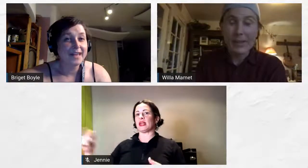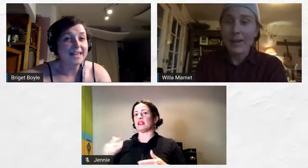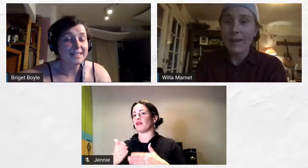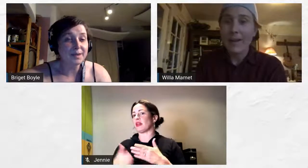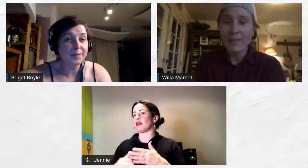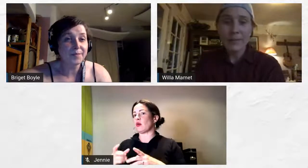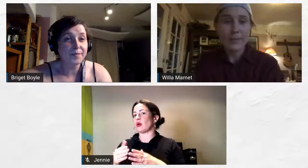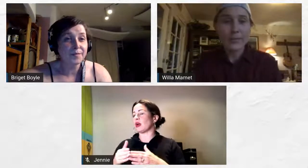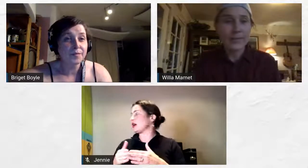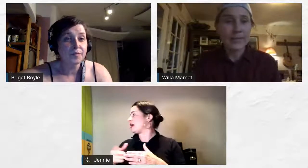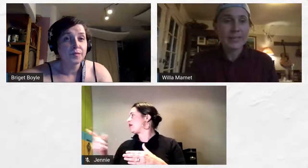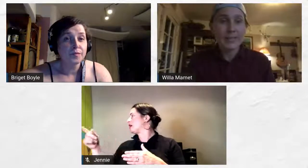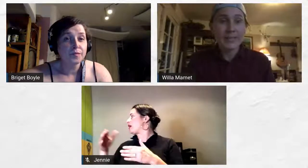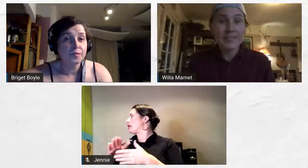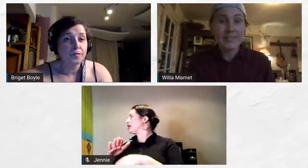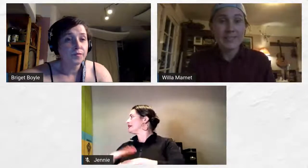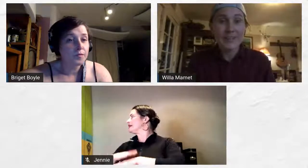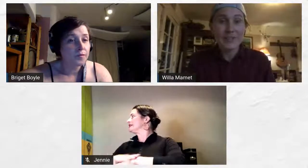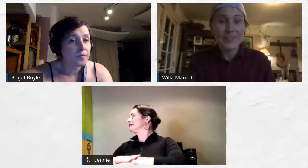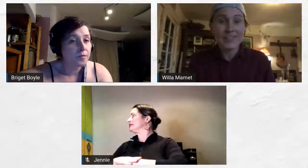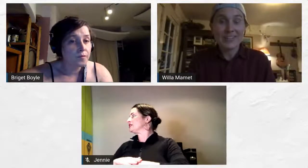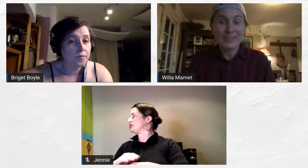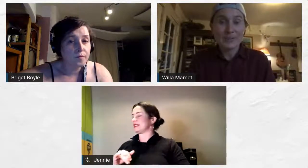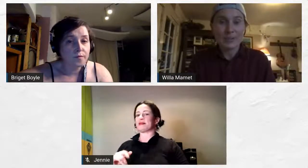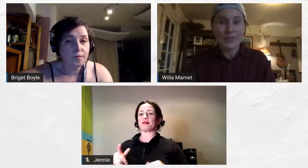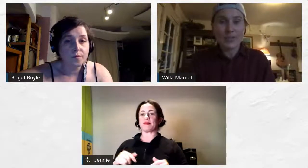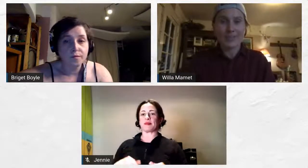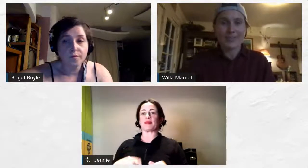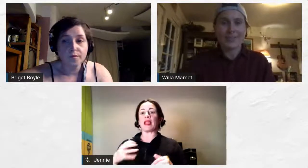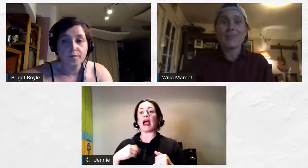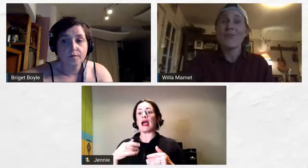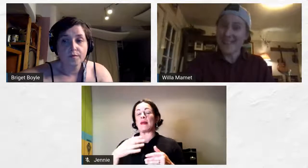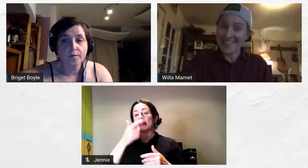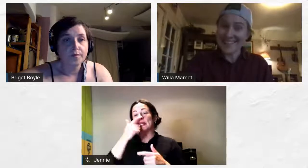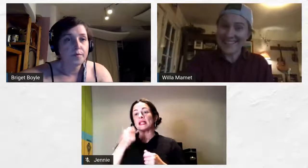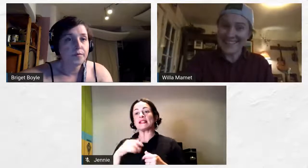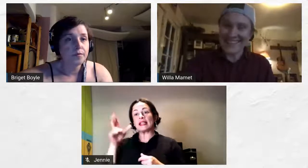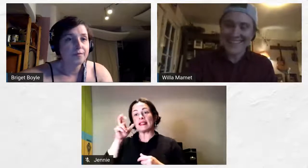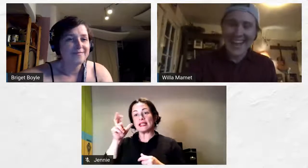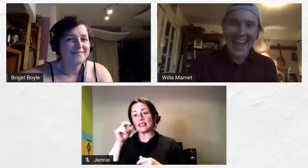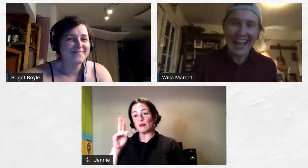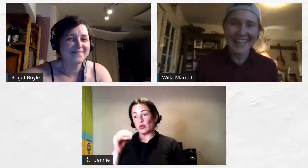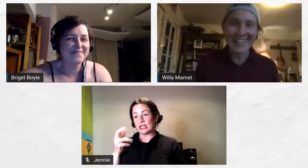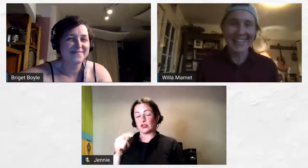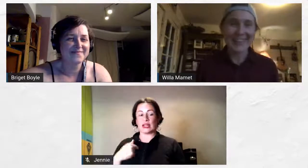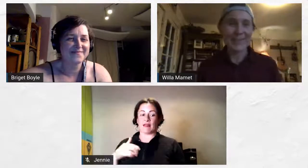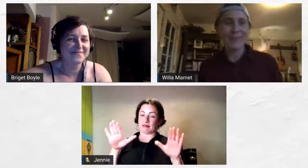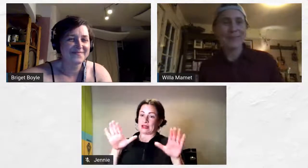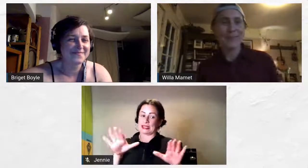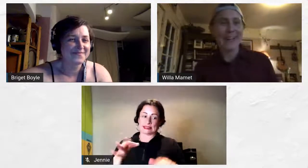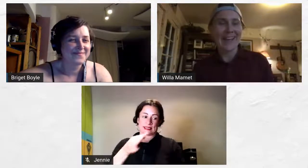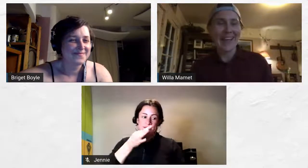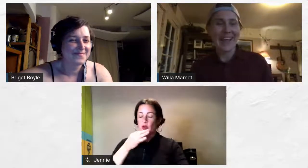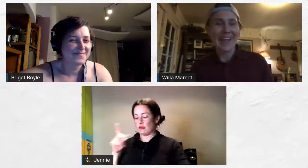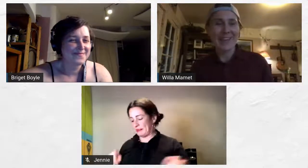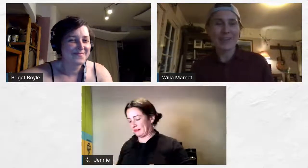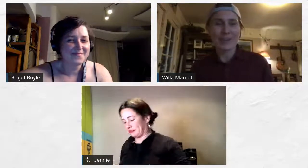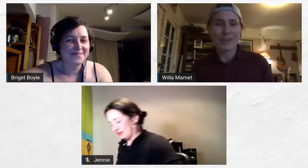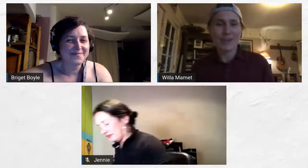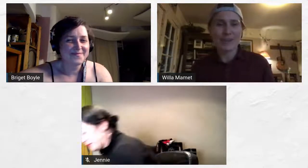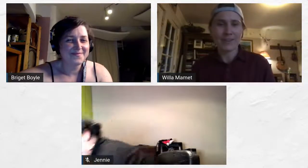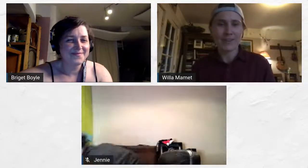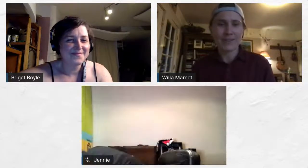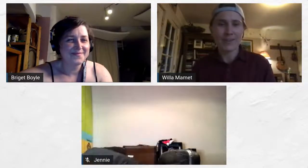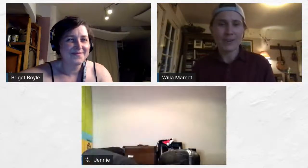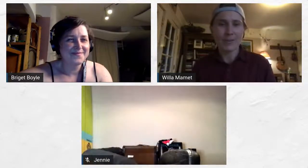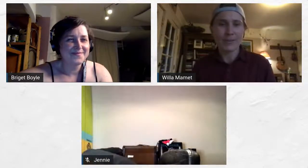Bridget, yes, everyone who is interested in listening to Bridget, you have excellent taste, and you can